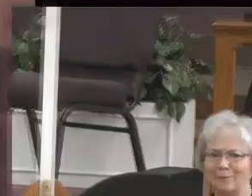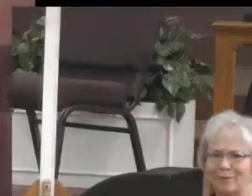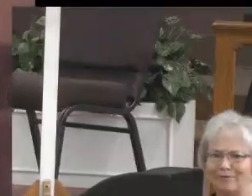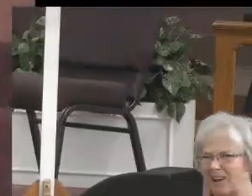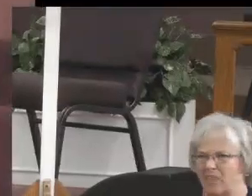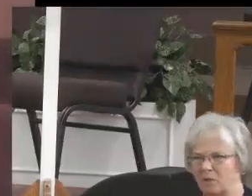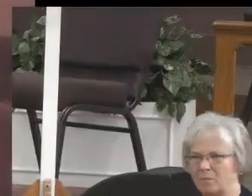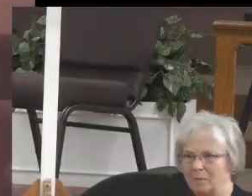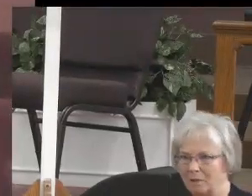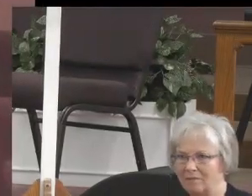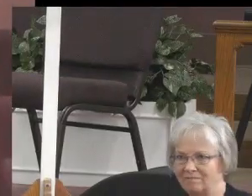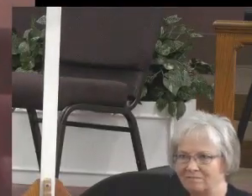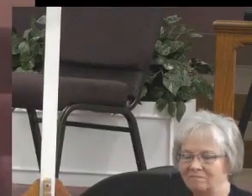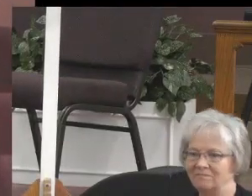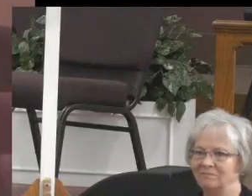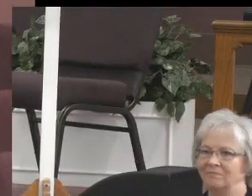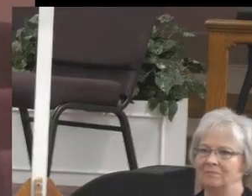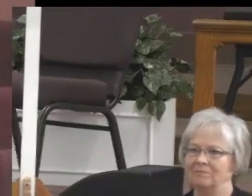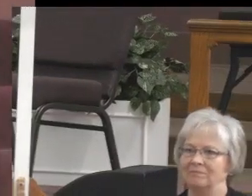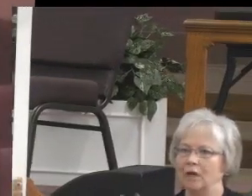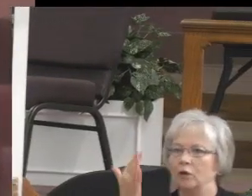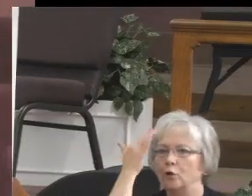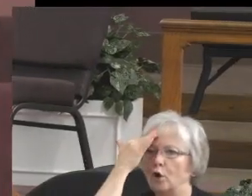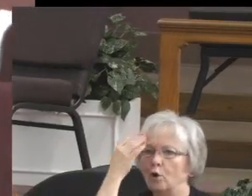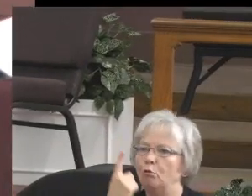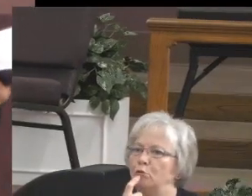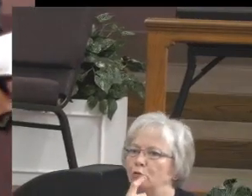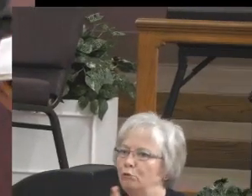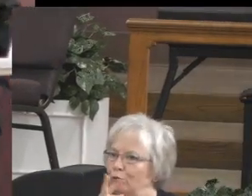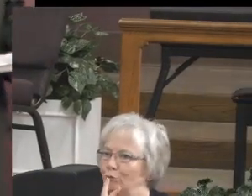How do other people know who you are?